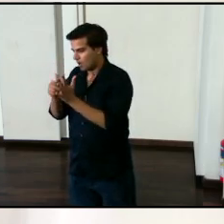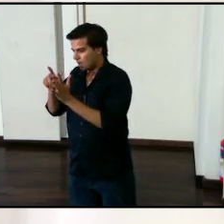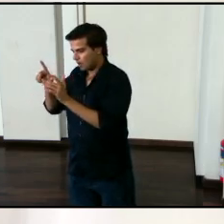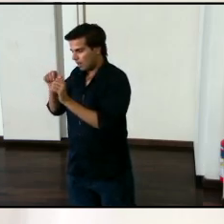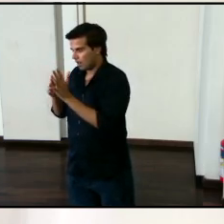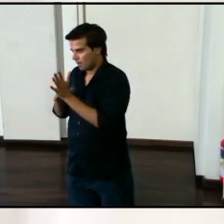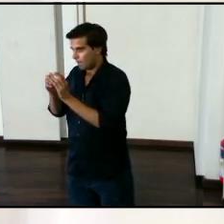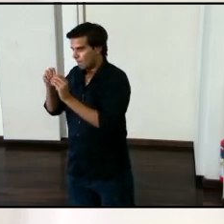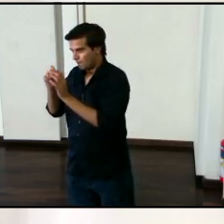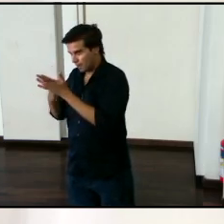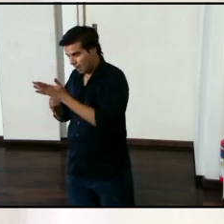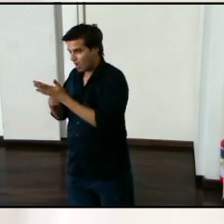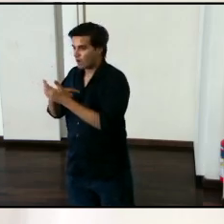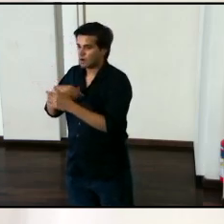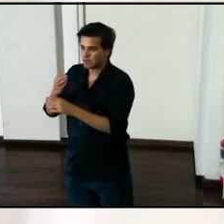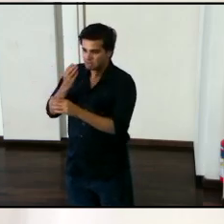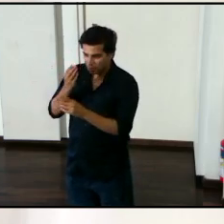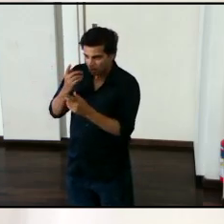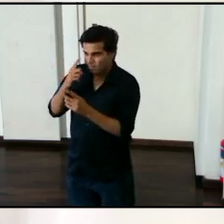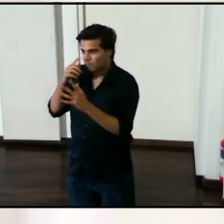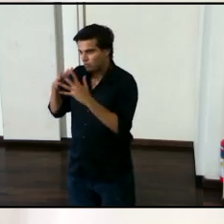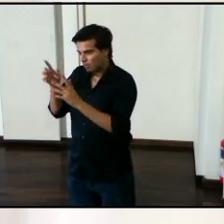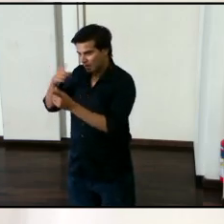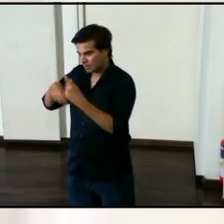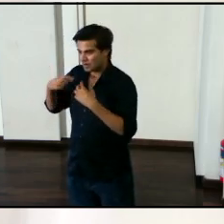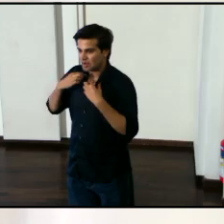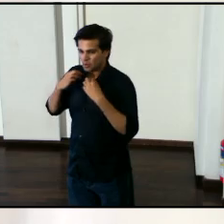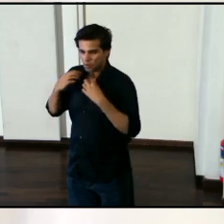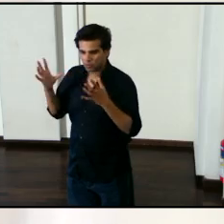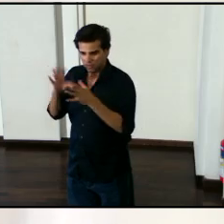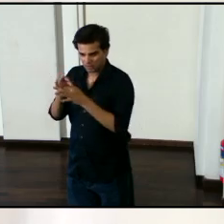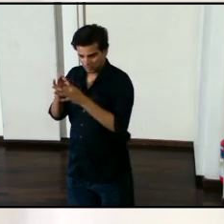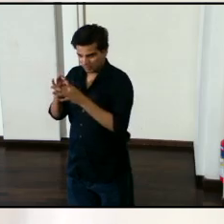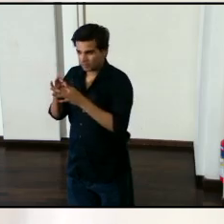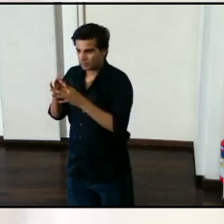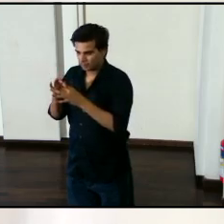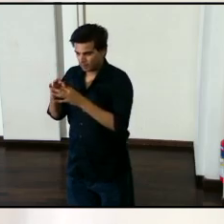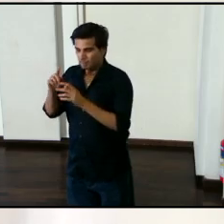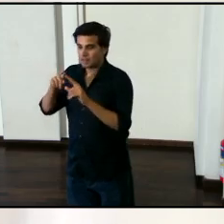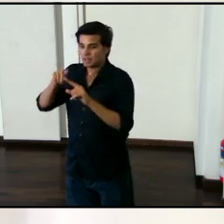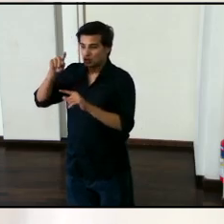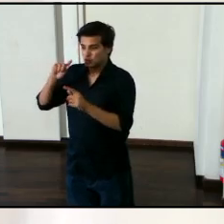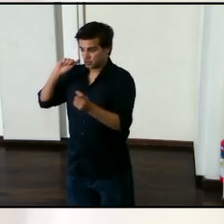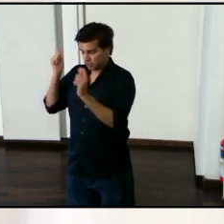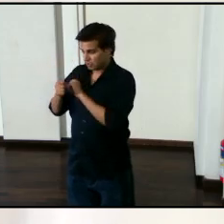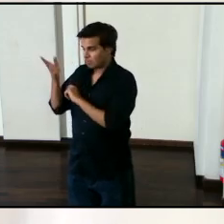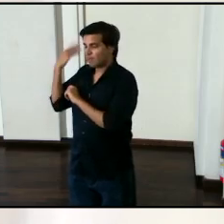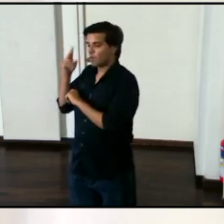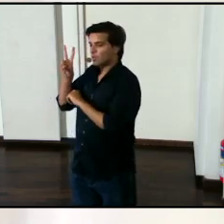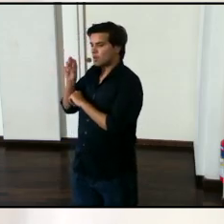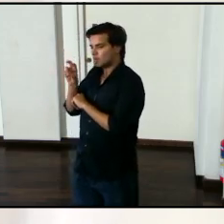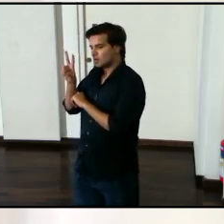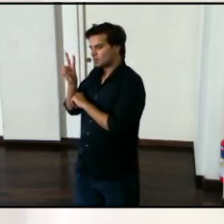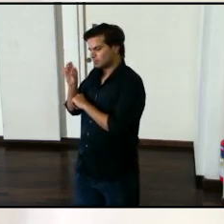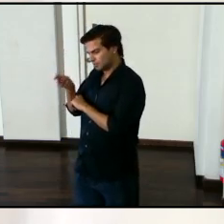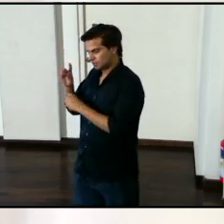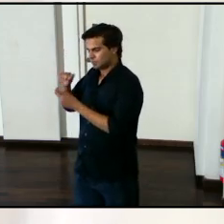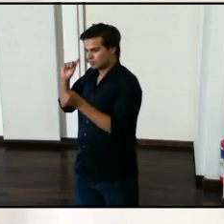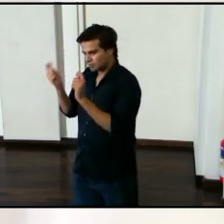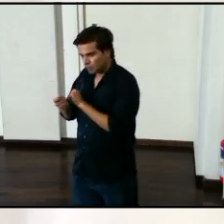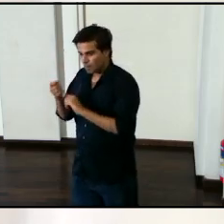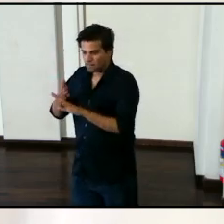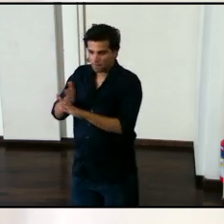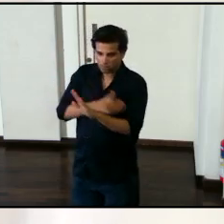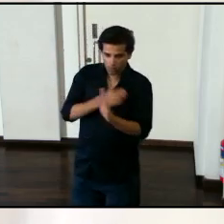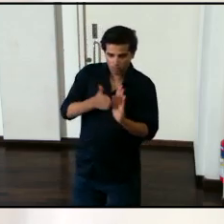Hijab, Islam, Women and the Politics of Clothing, Love and Revolution in the 20th Century Colonial and Post-Colonial